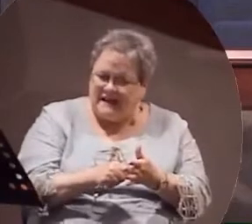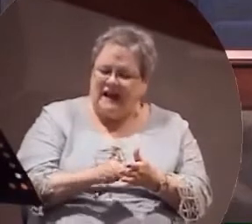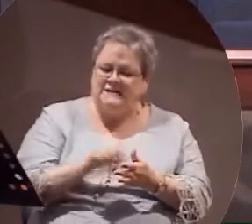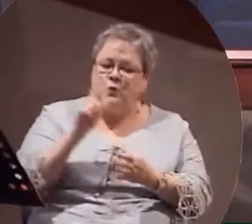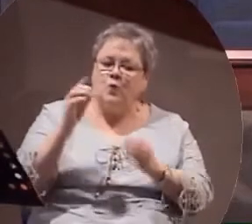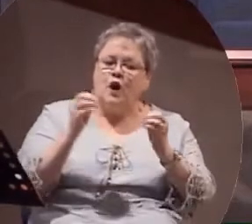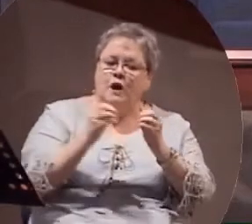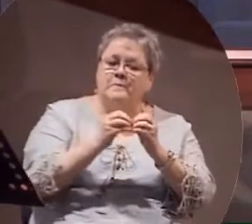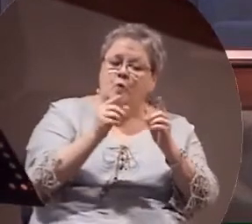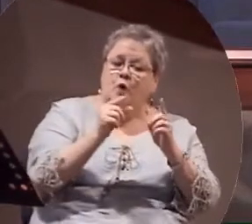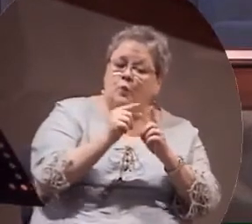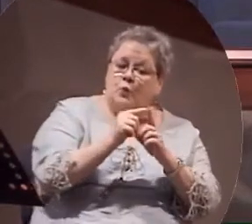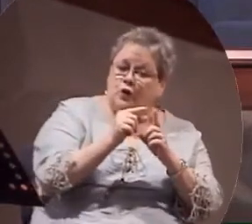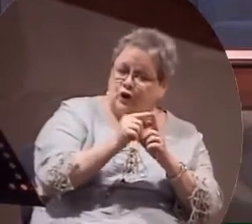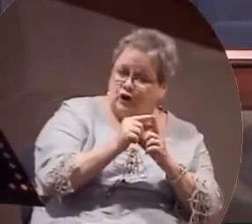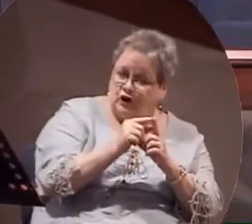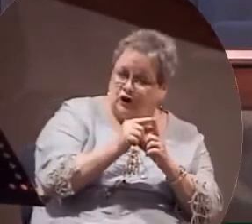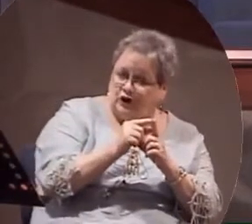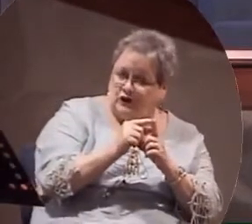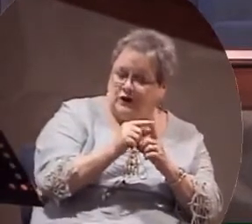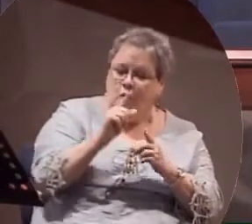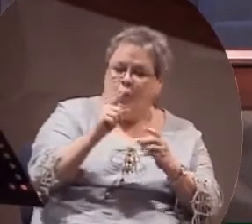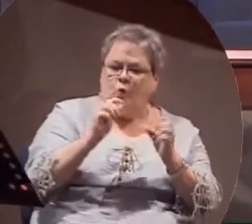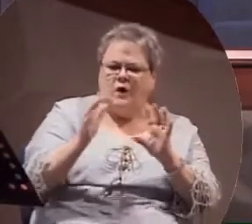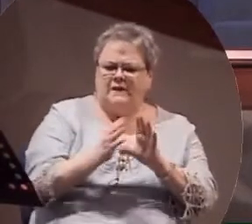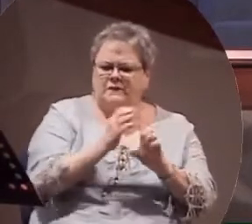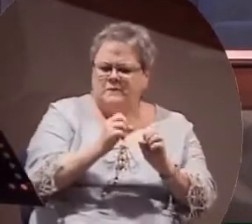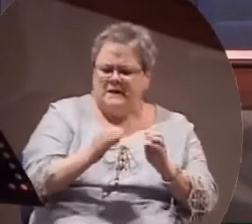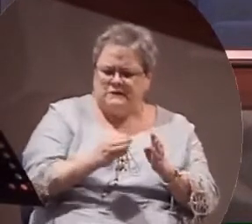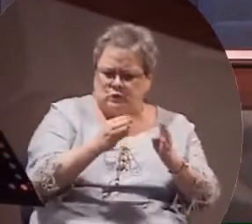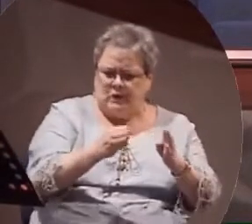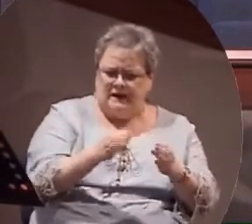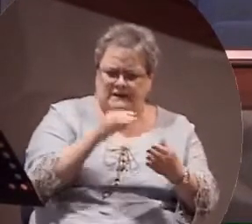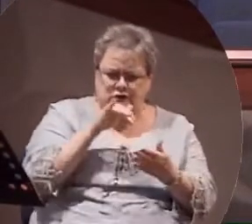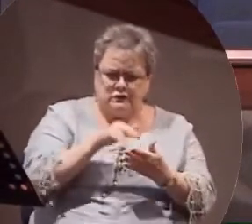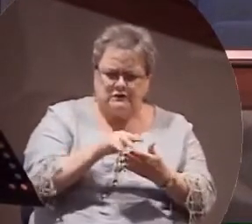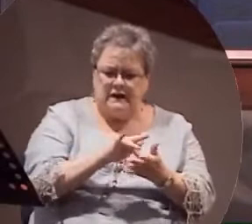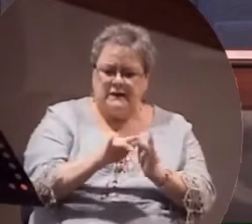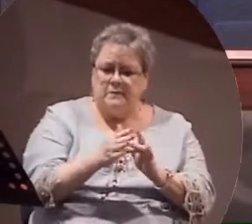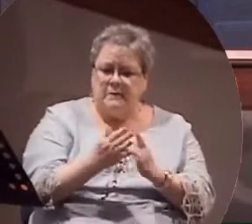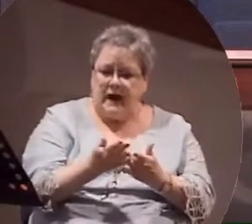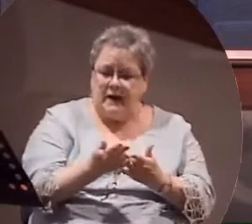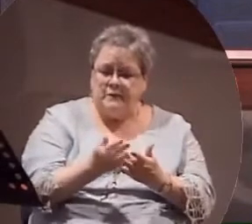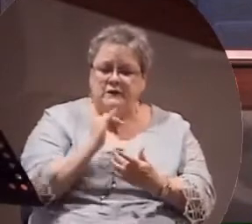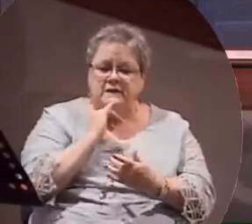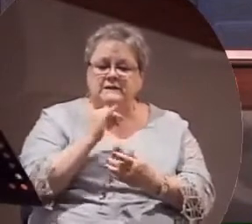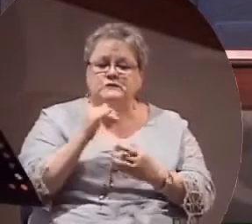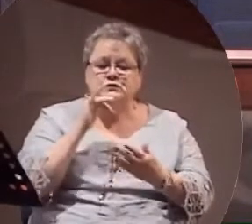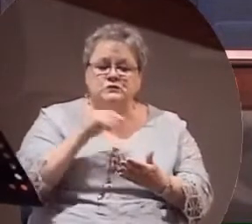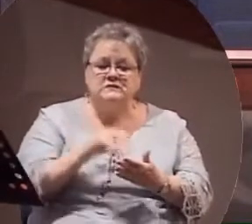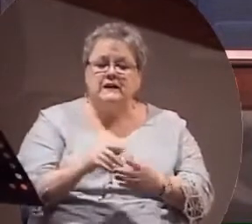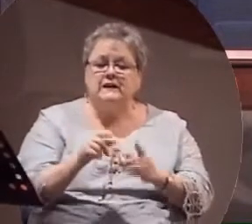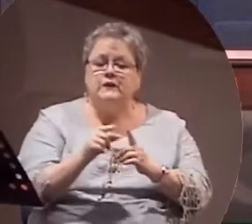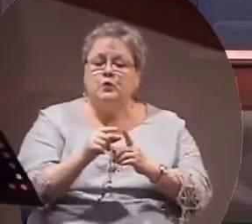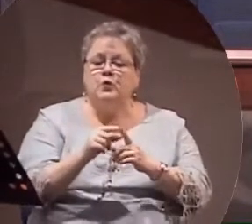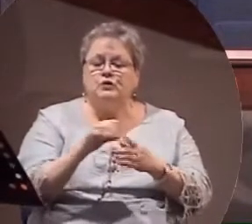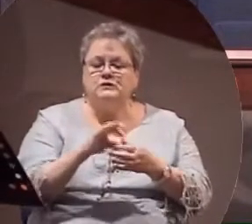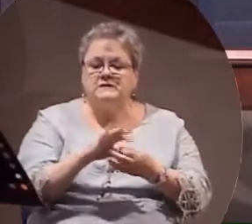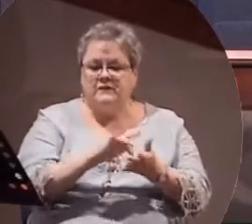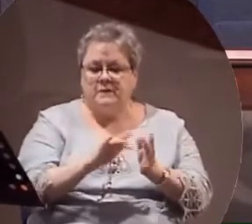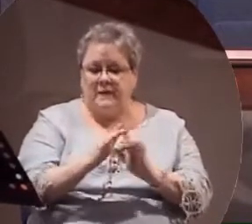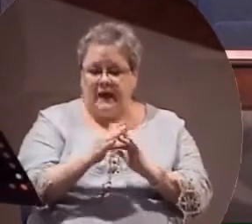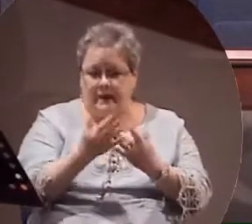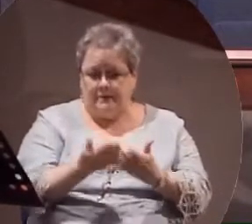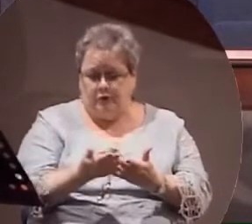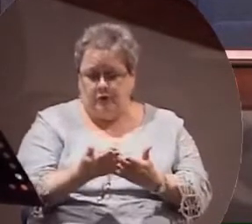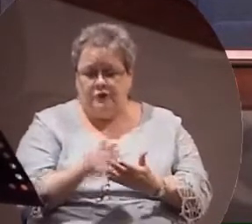more word. You know, one of the best ways to study the Bible is to study the words of the Bible.